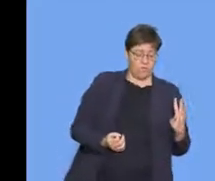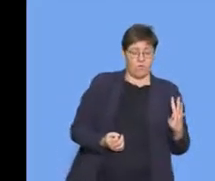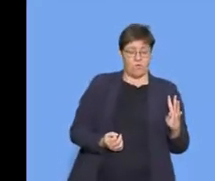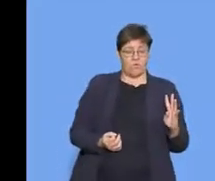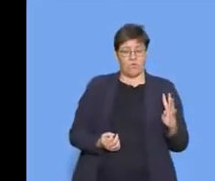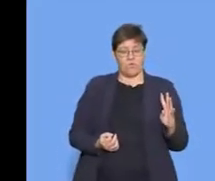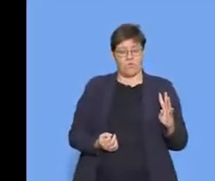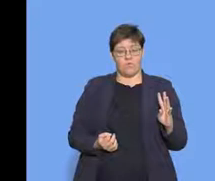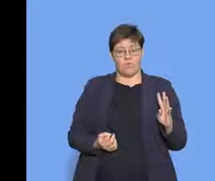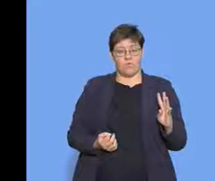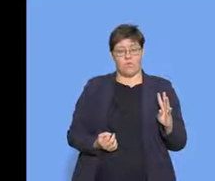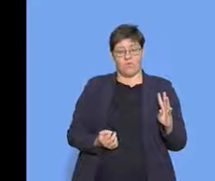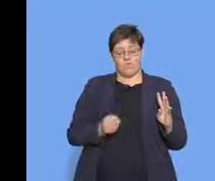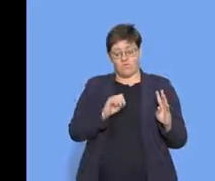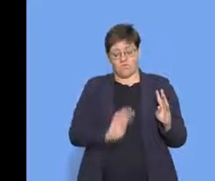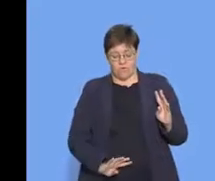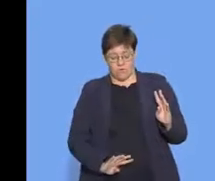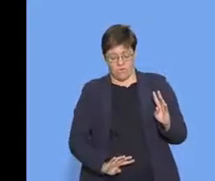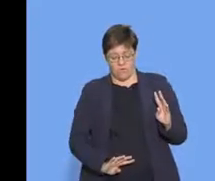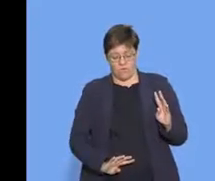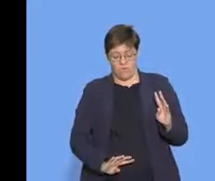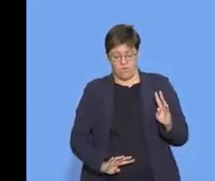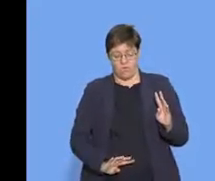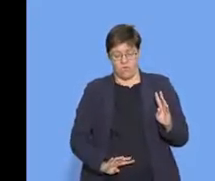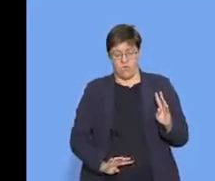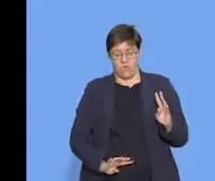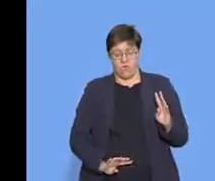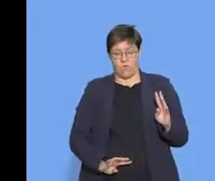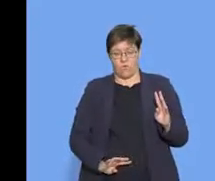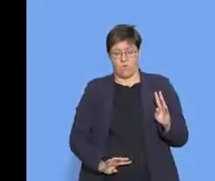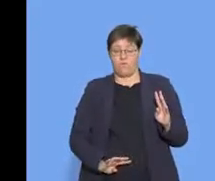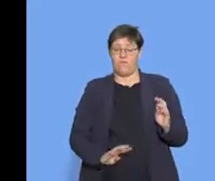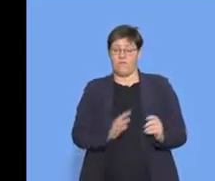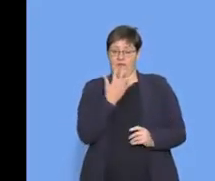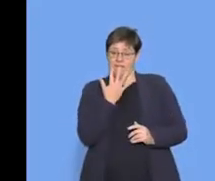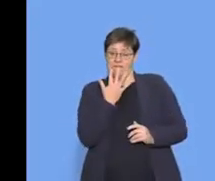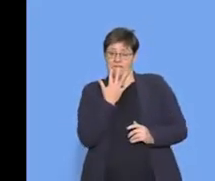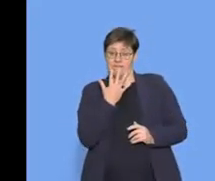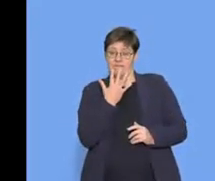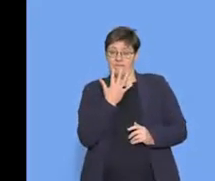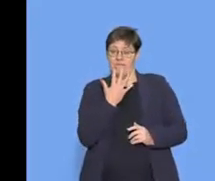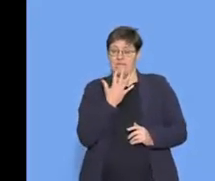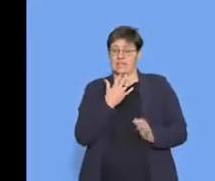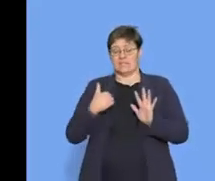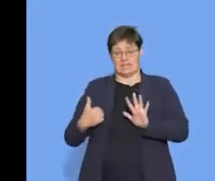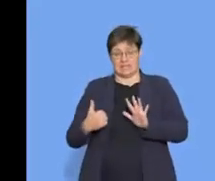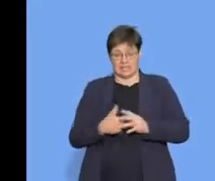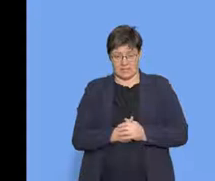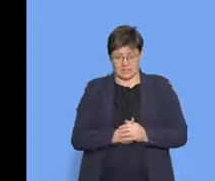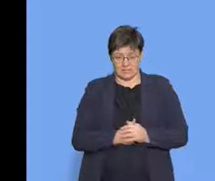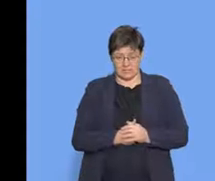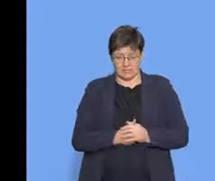side square, the bottom square, as well as the square that's facing us. So we can actually see that there